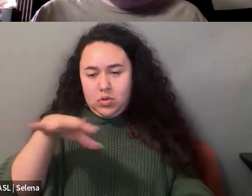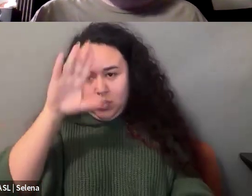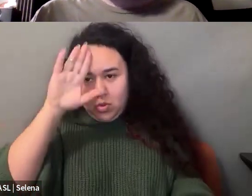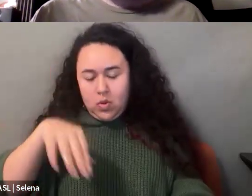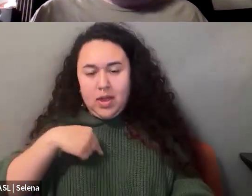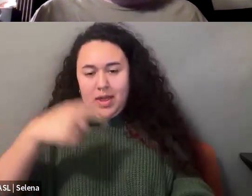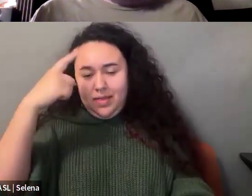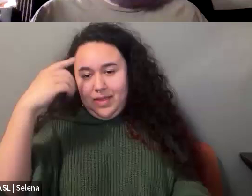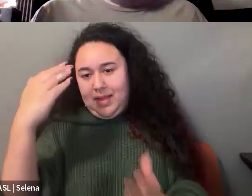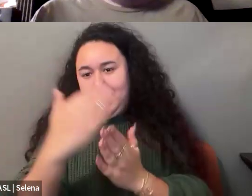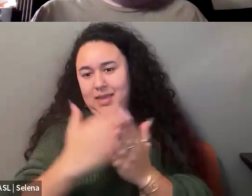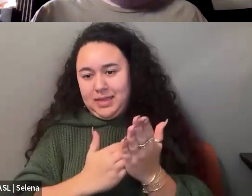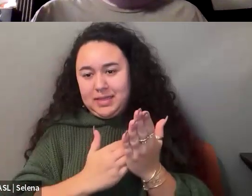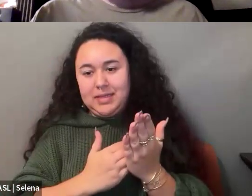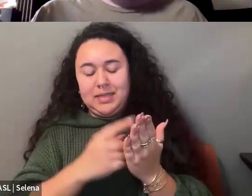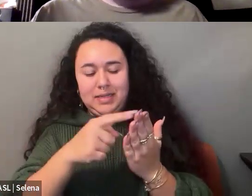think listing